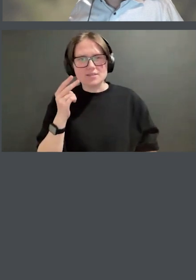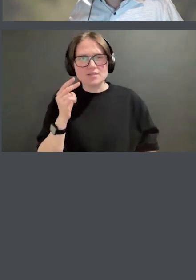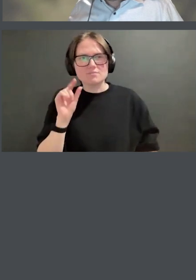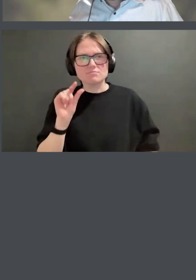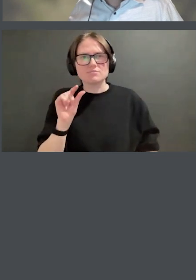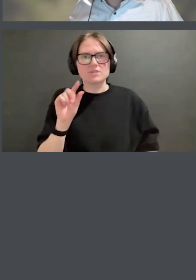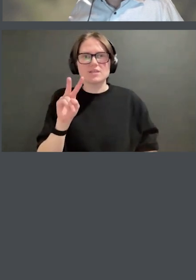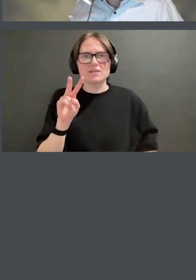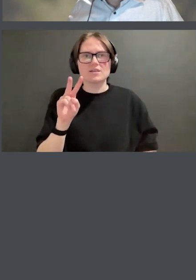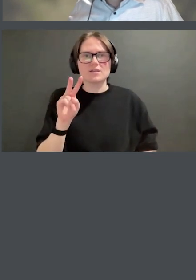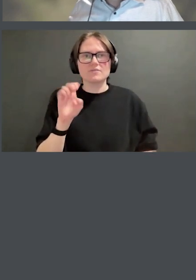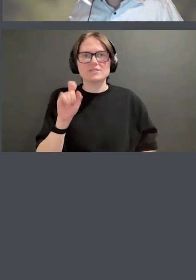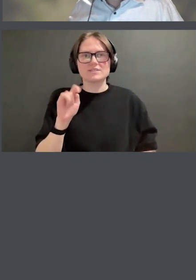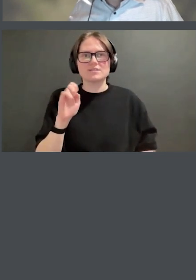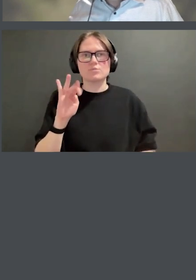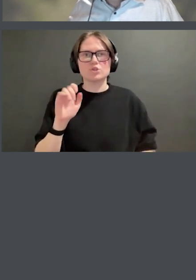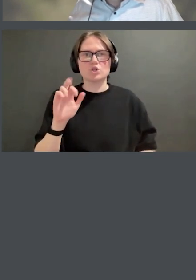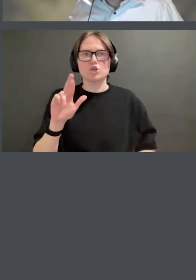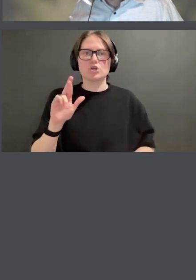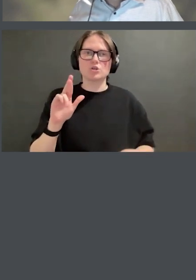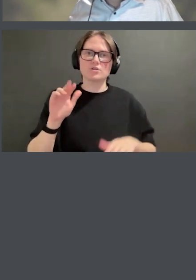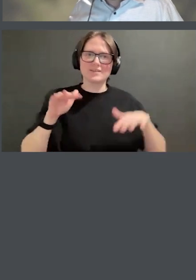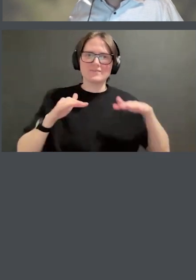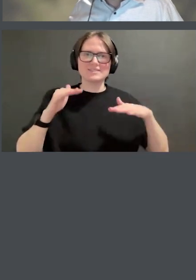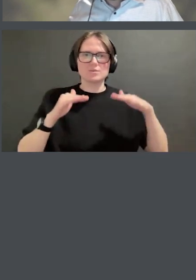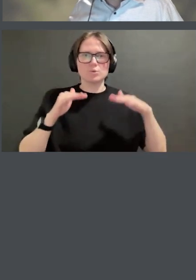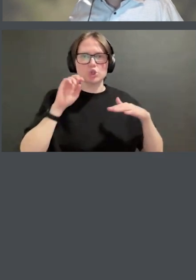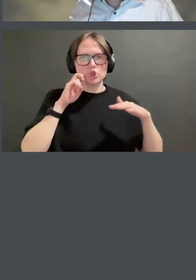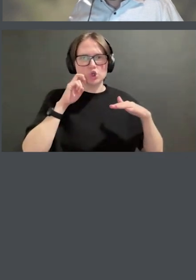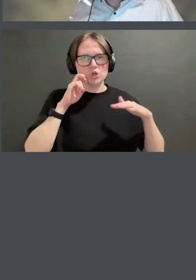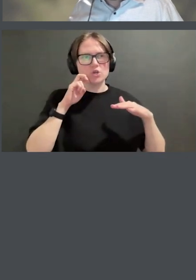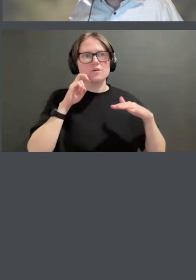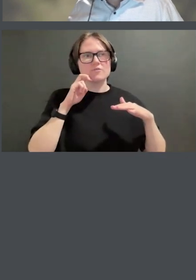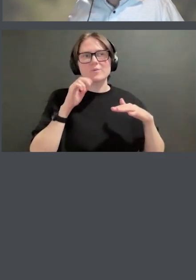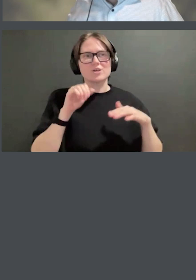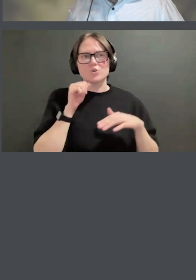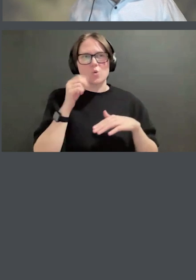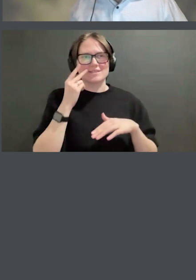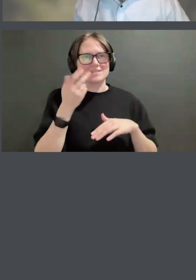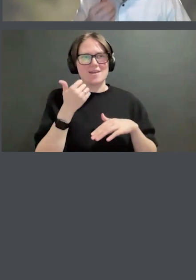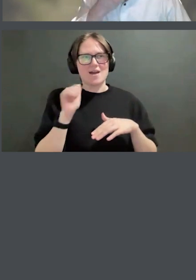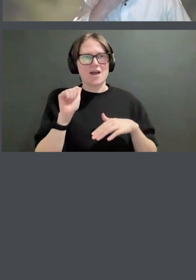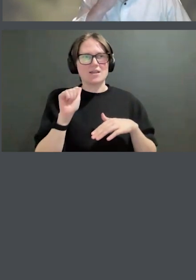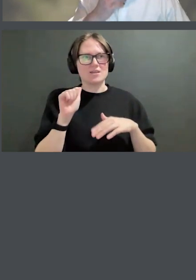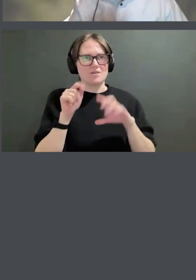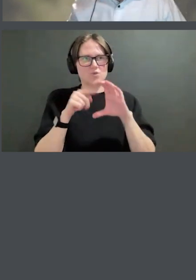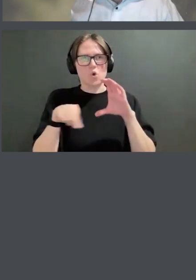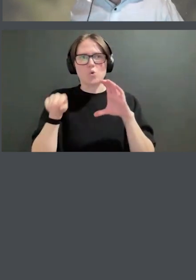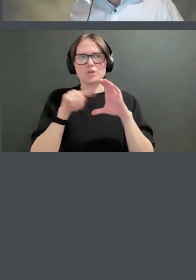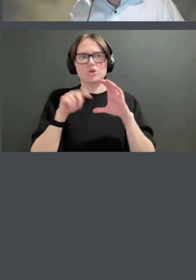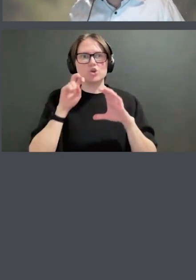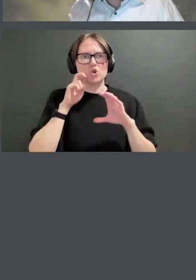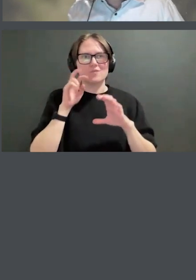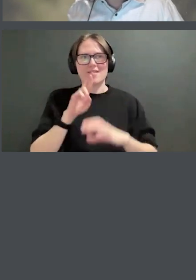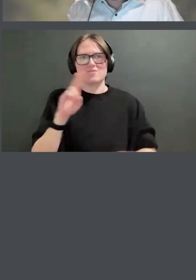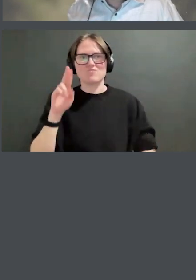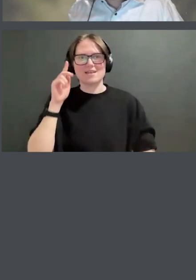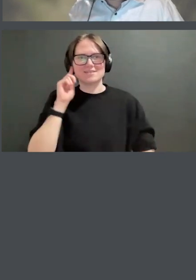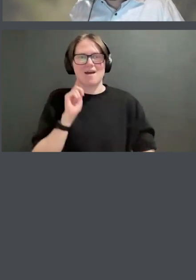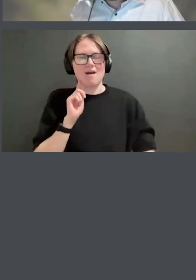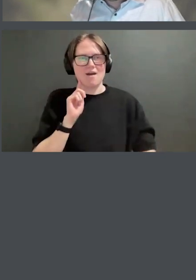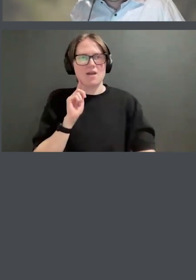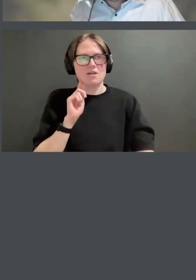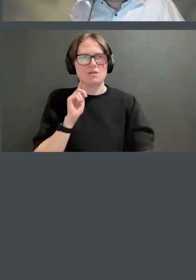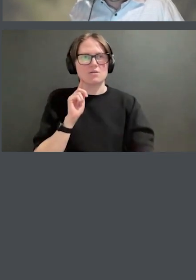nerve, but you don't see any cochlear nerve on this right side. Some studies show an incidence of